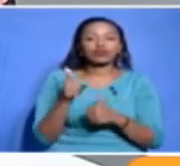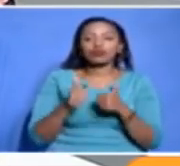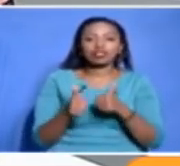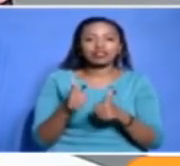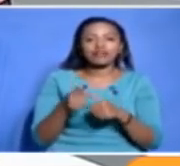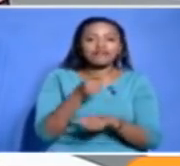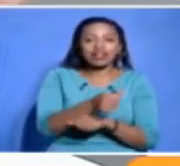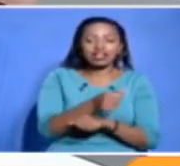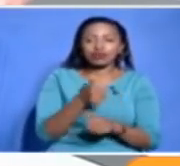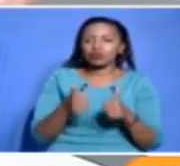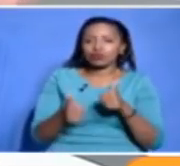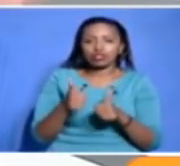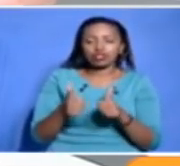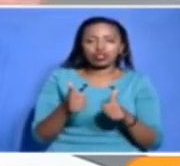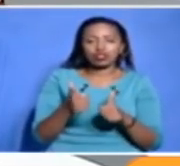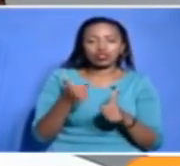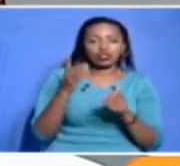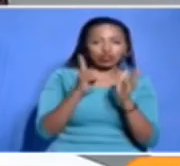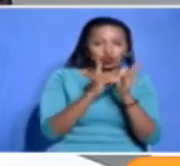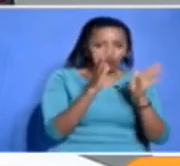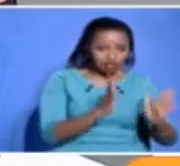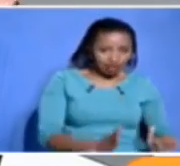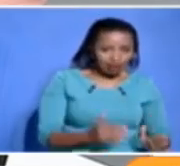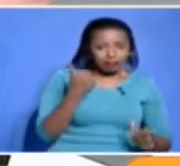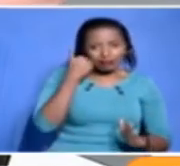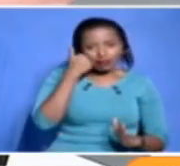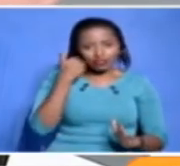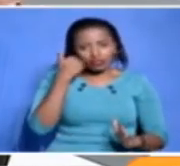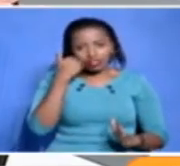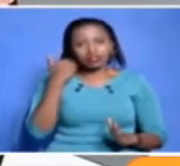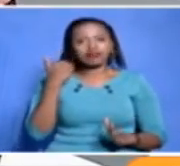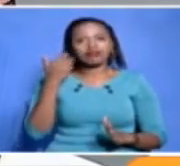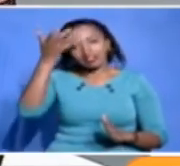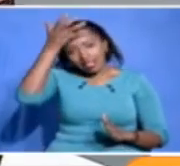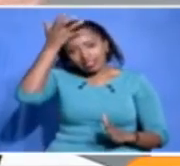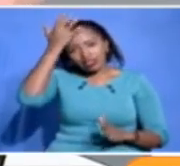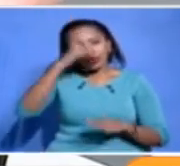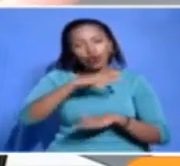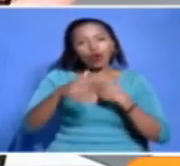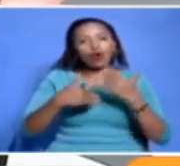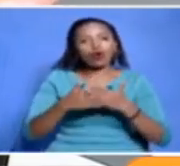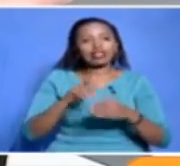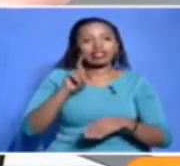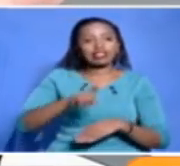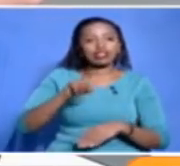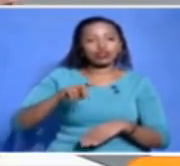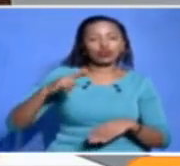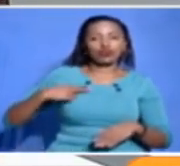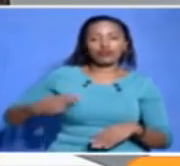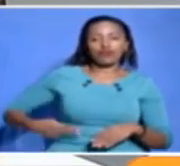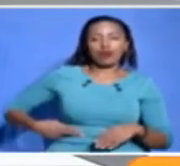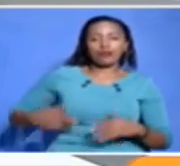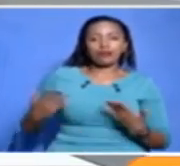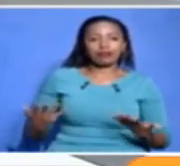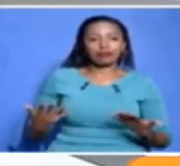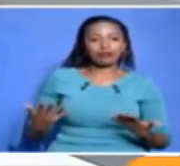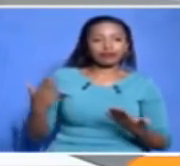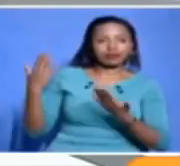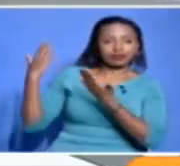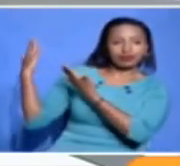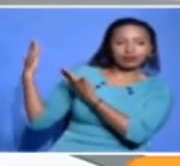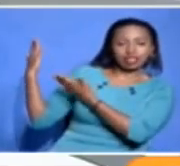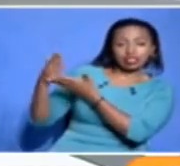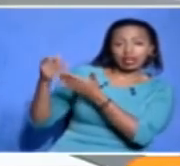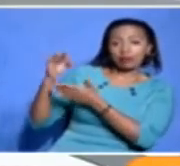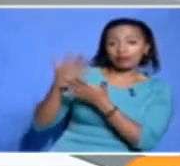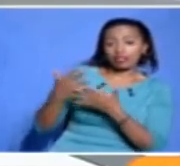doctors, patients, nurses are all supposed to have uniforms. So this picture here, you know, accurately depicts what it's supposed to be. These are some of the things you can take a look